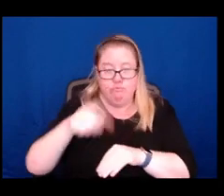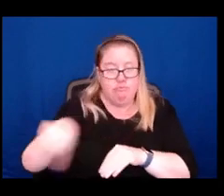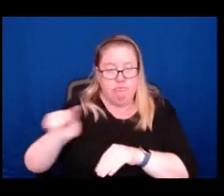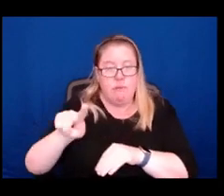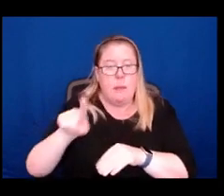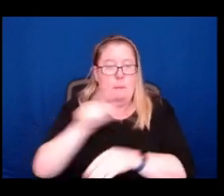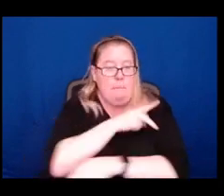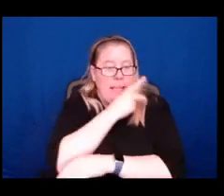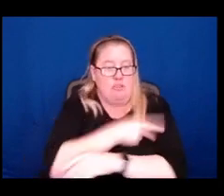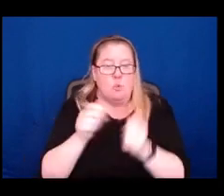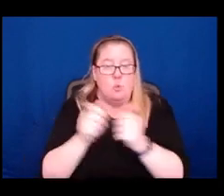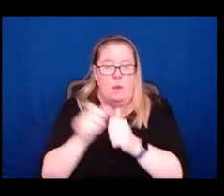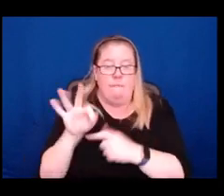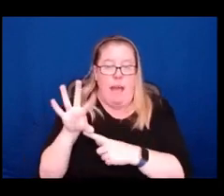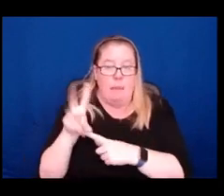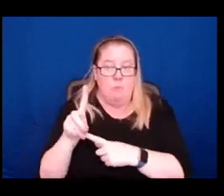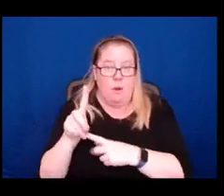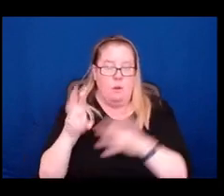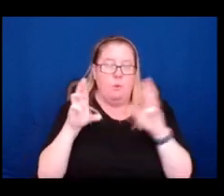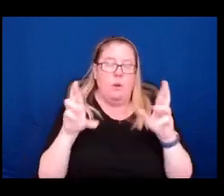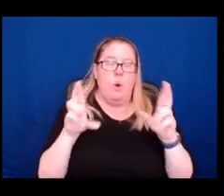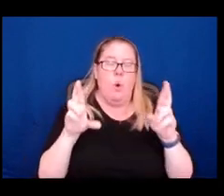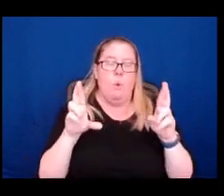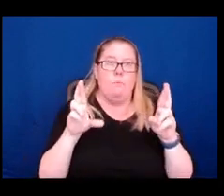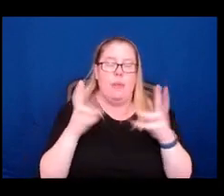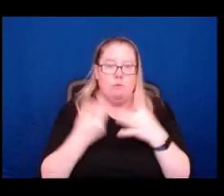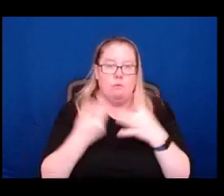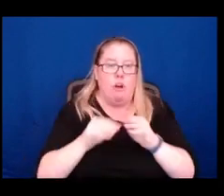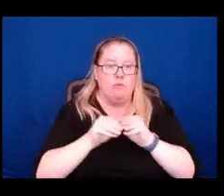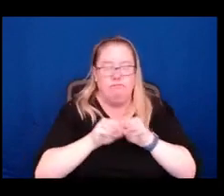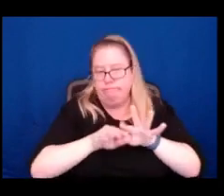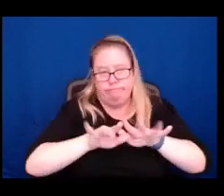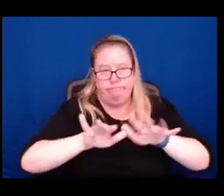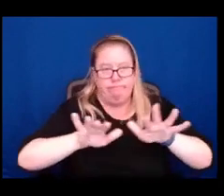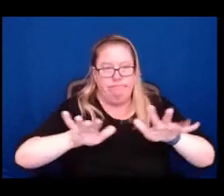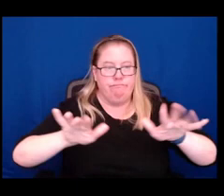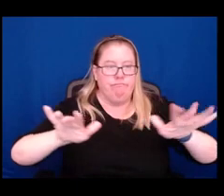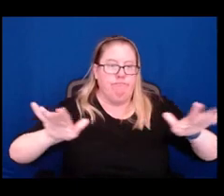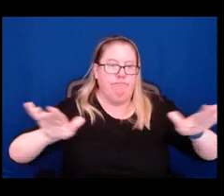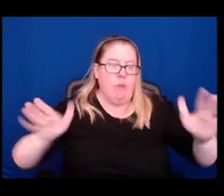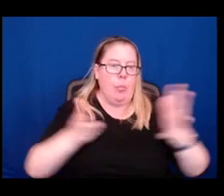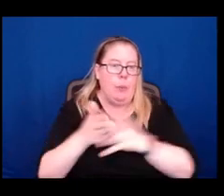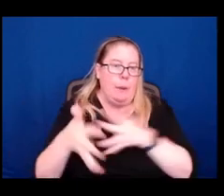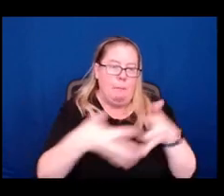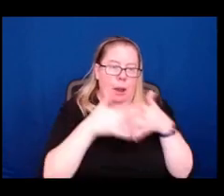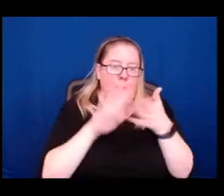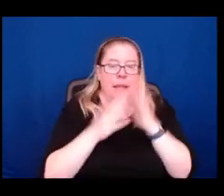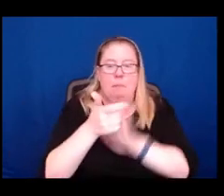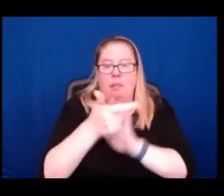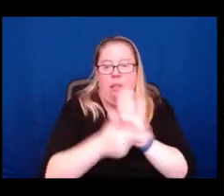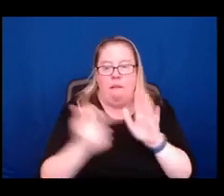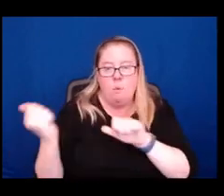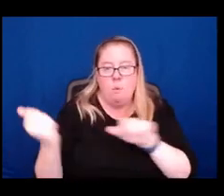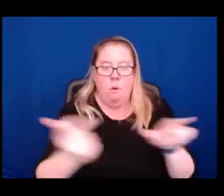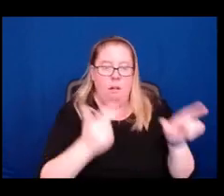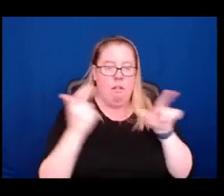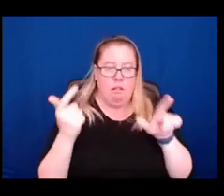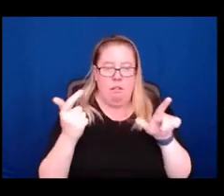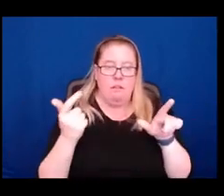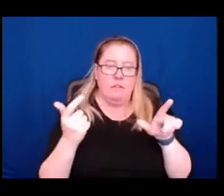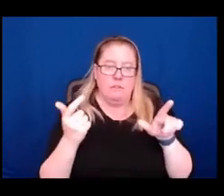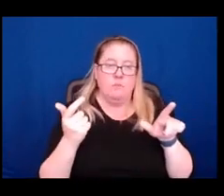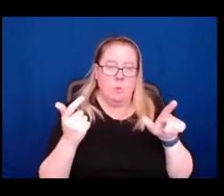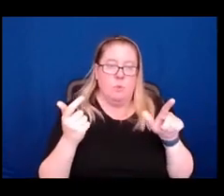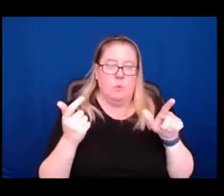patients into this database. And we're hoping that something like that would spread nationwide and become law for everyone.